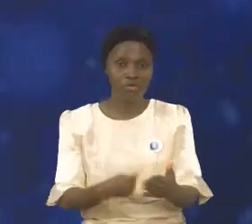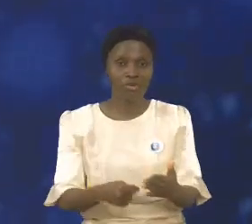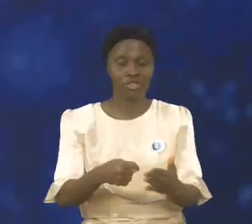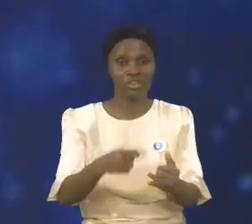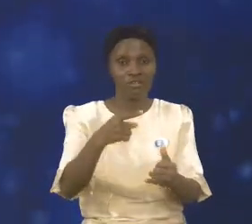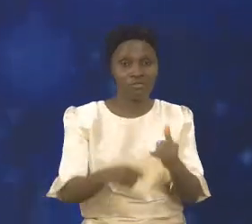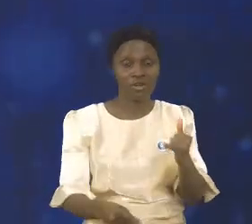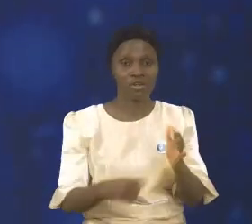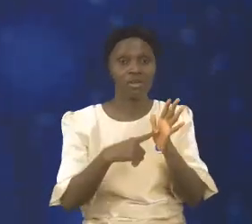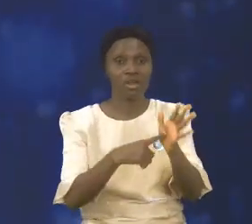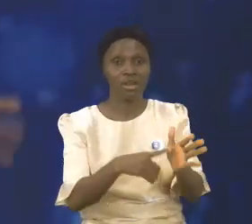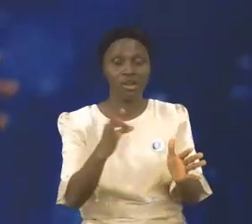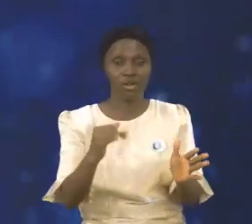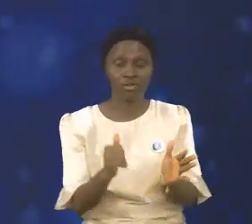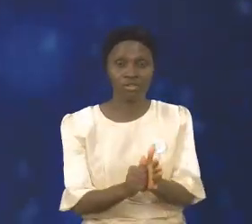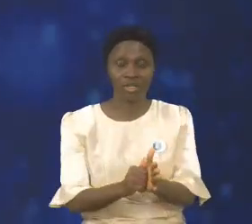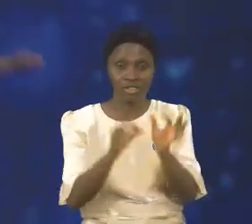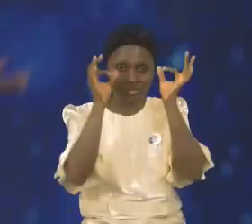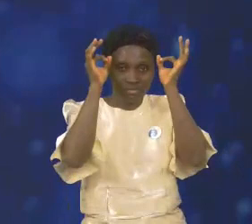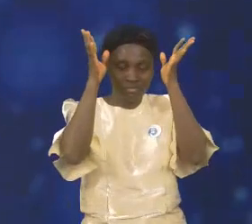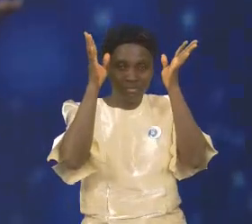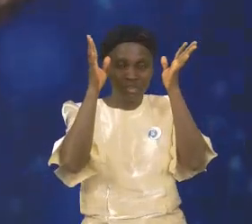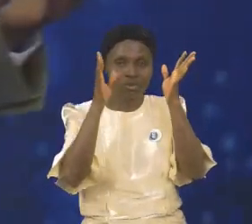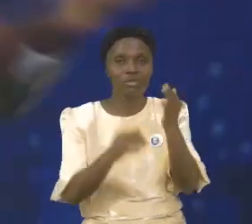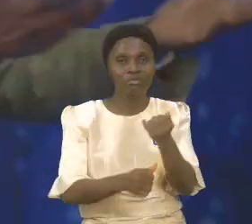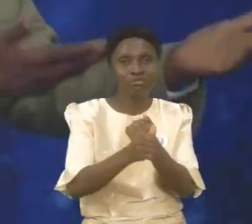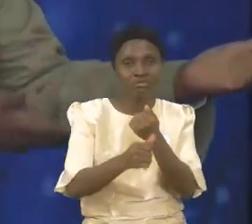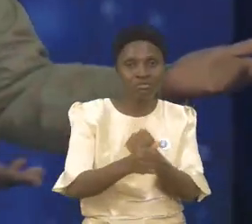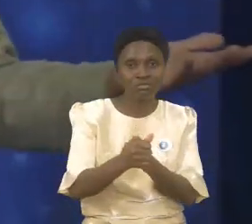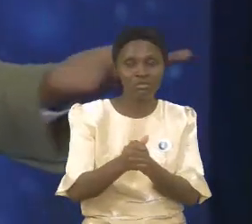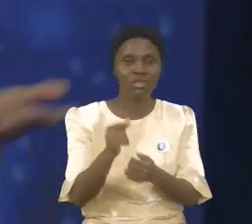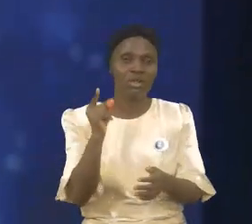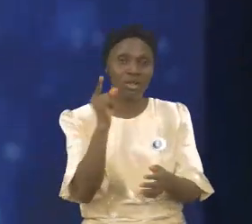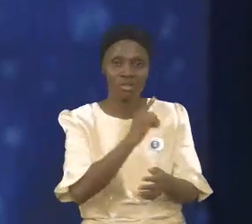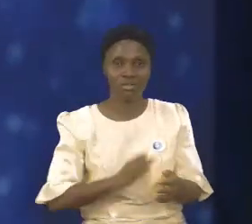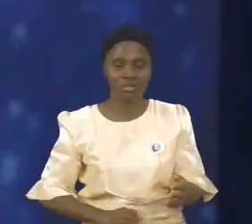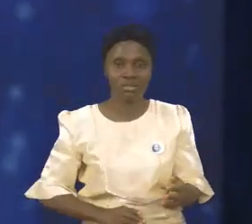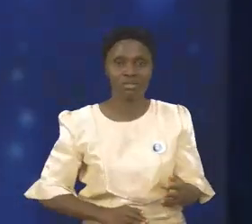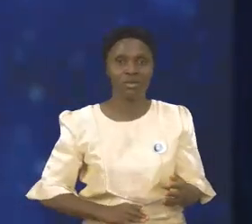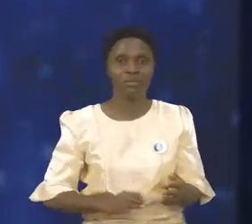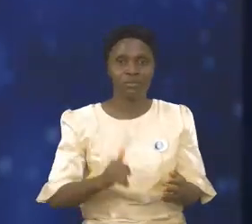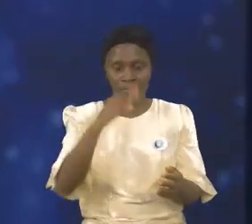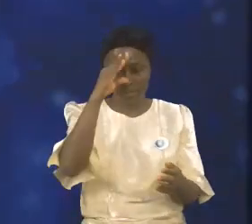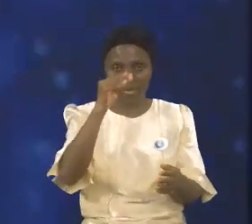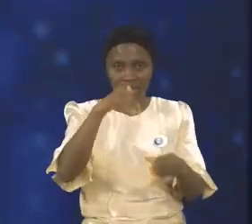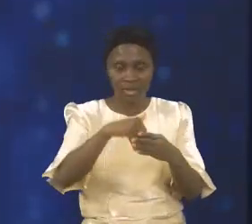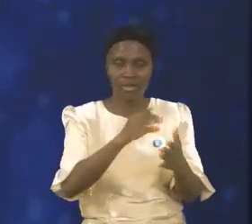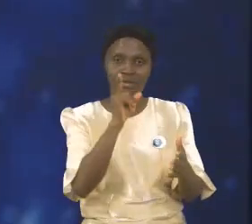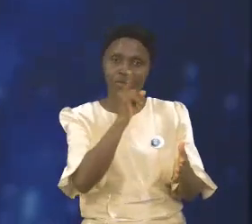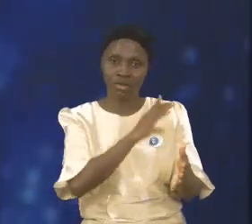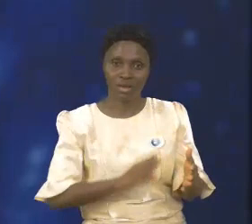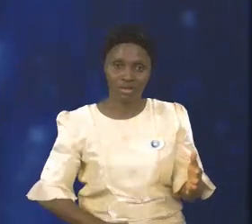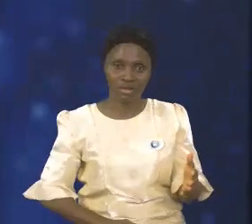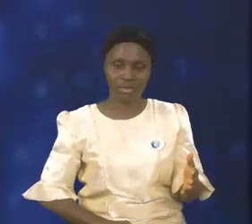brutal, cruel, ferocious, terrible animal of a man, the Antichrist, will be